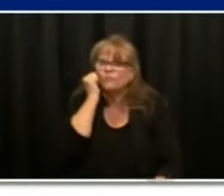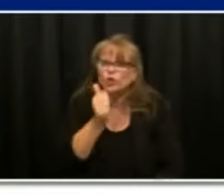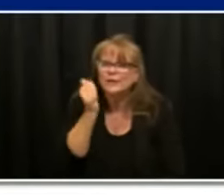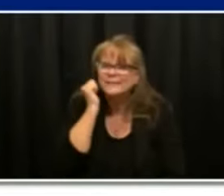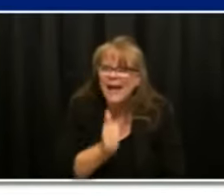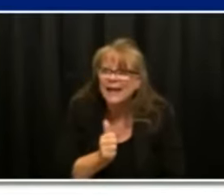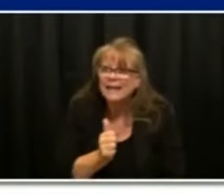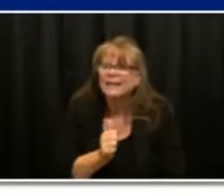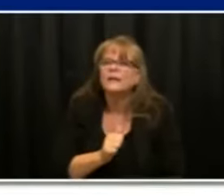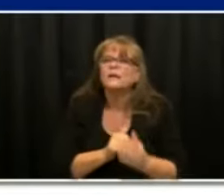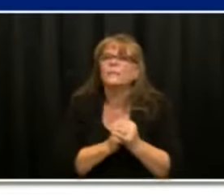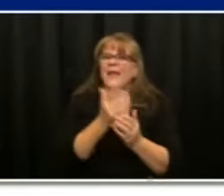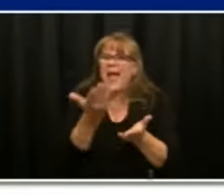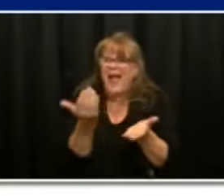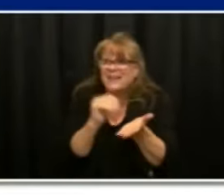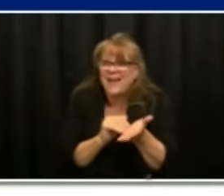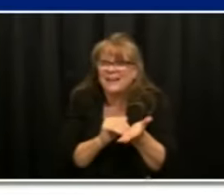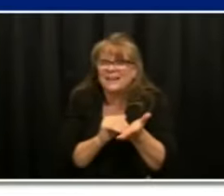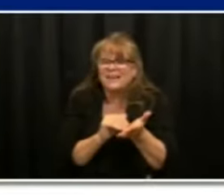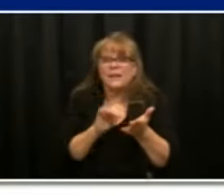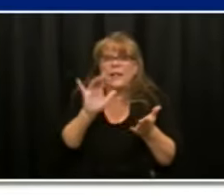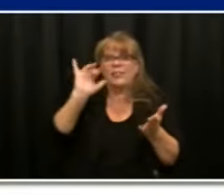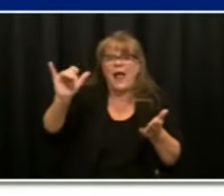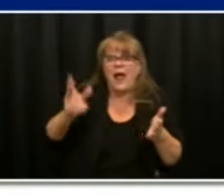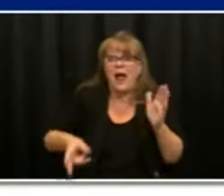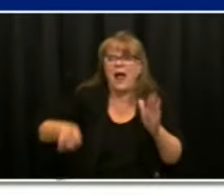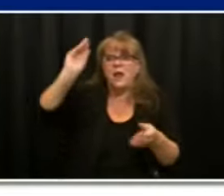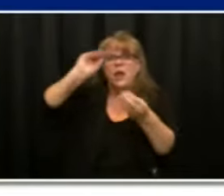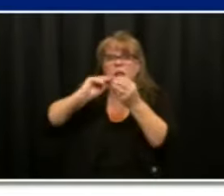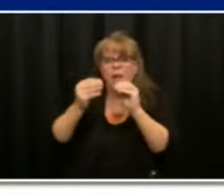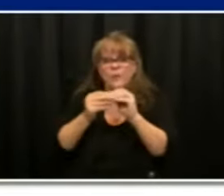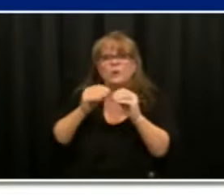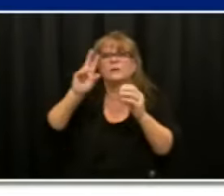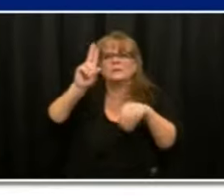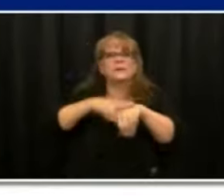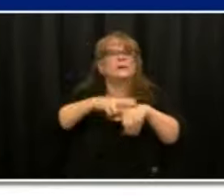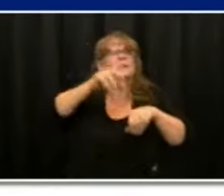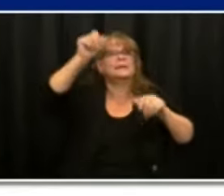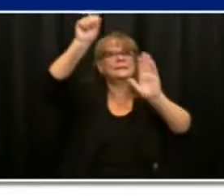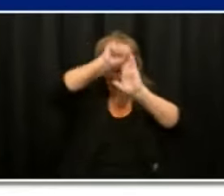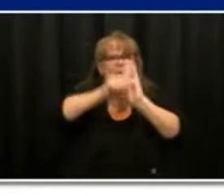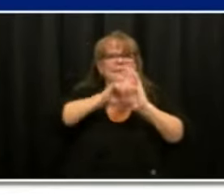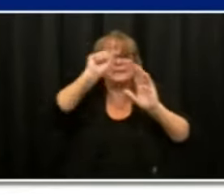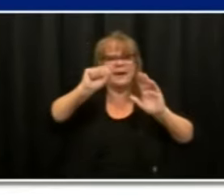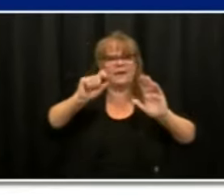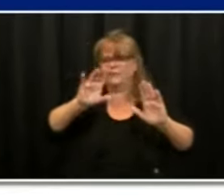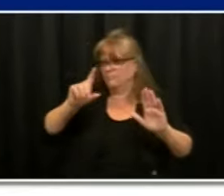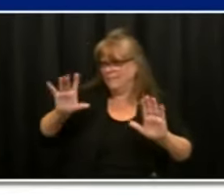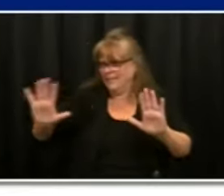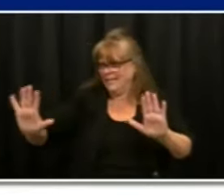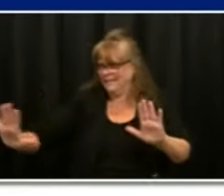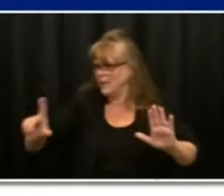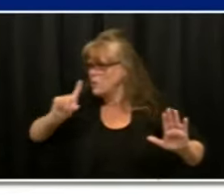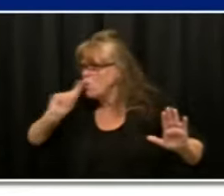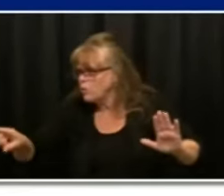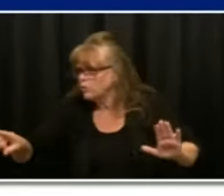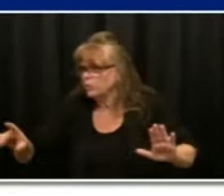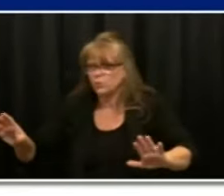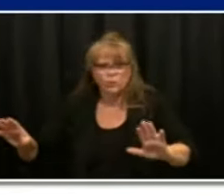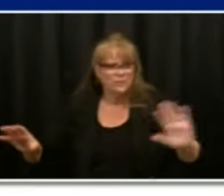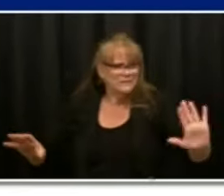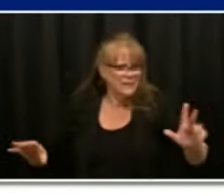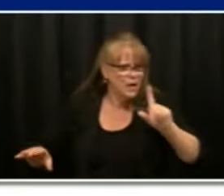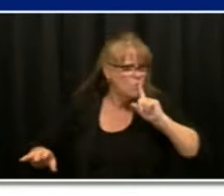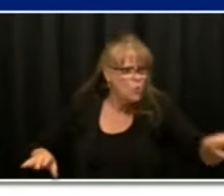widespread transmission. But being able to manage the pandemic on a county level provides a more tailored approach. And this slide